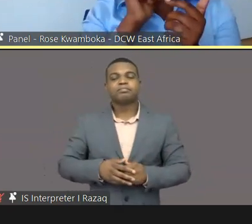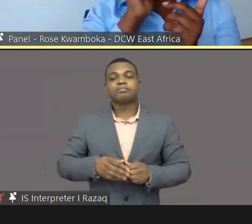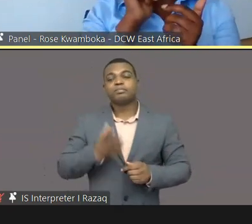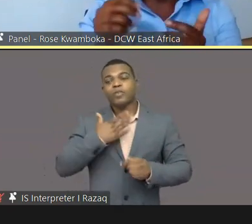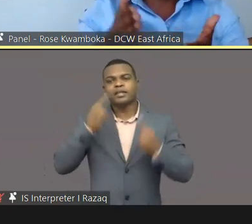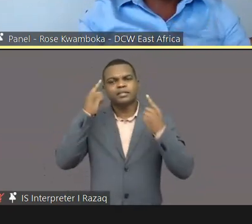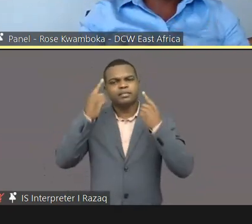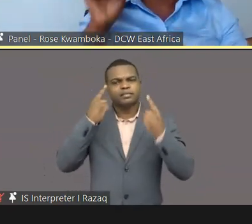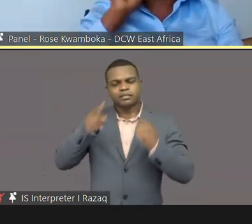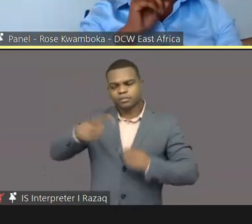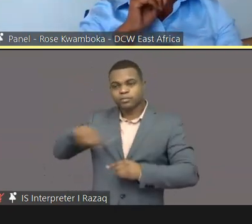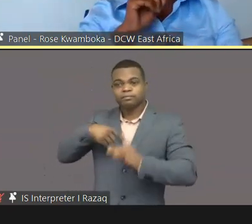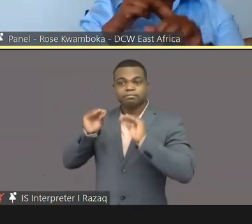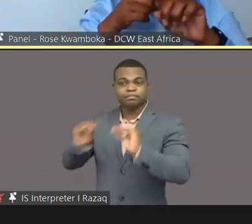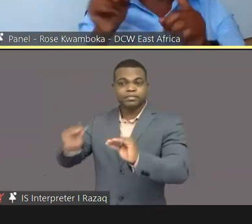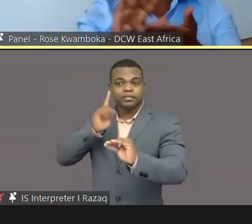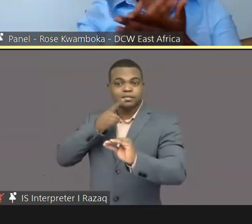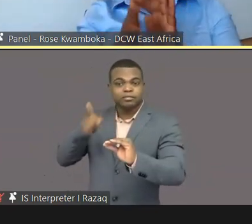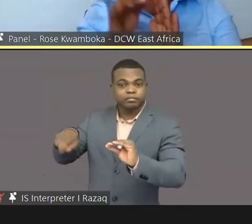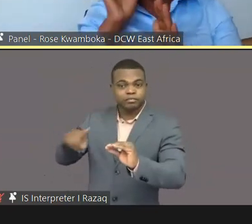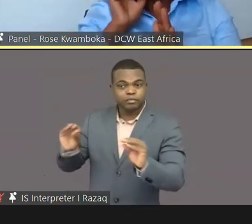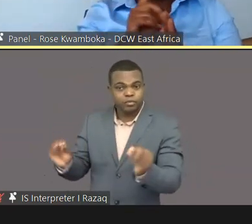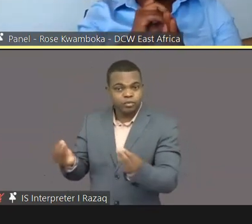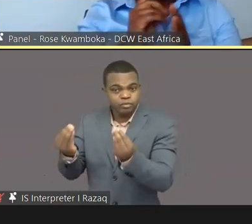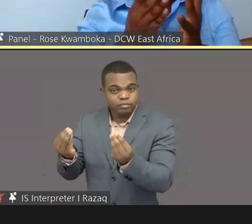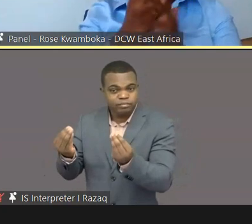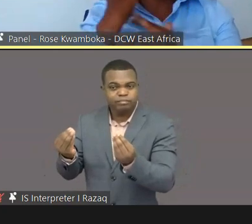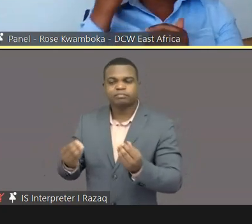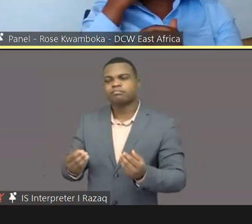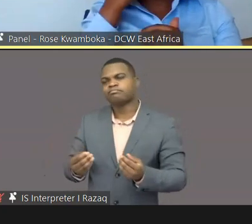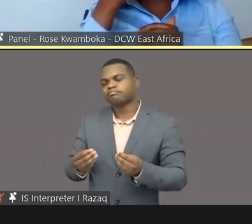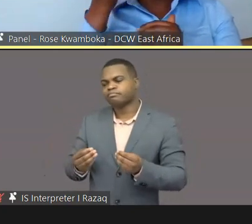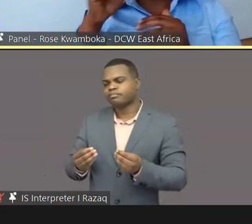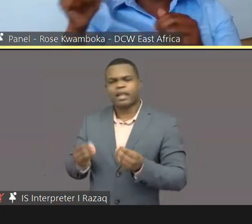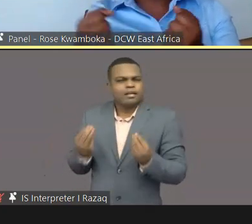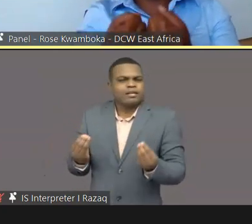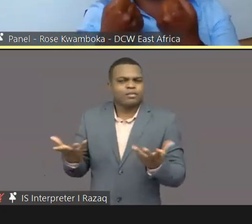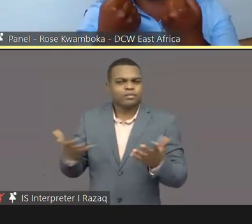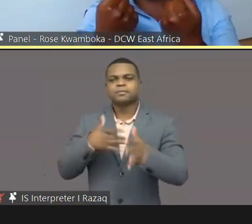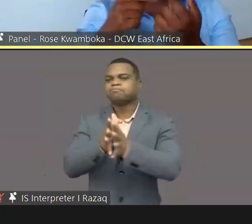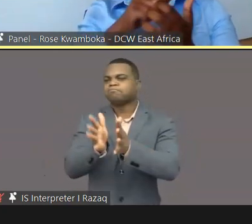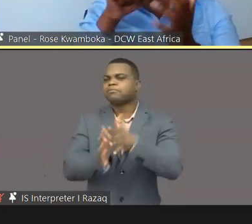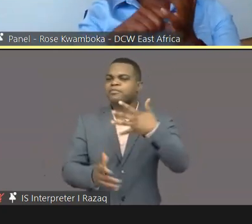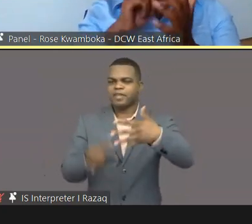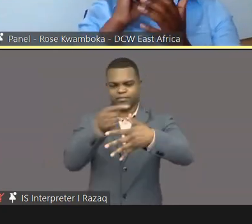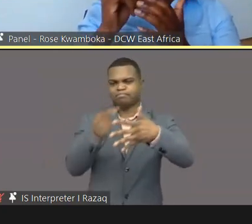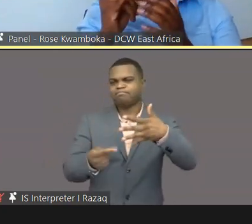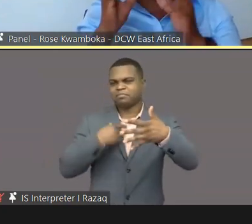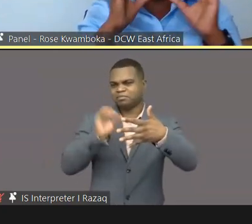is young children who are not born deaf, but become deaf through maybe illness or